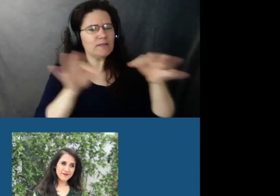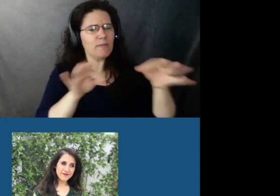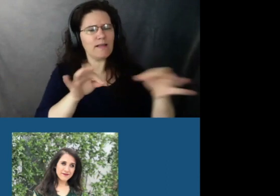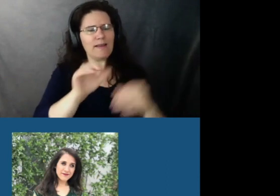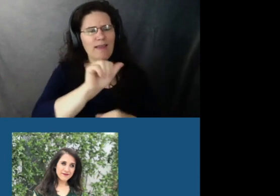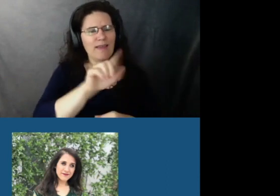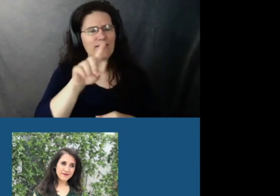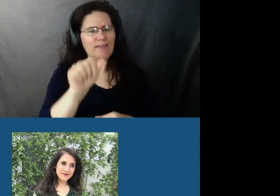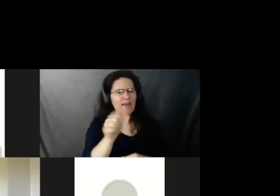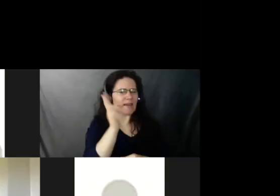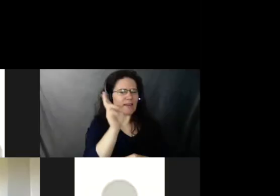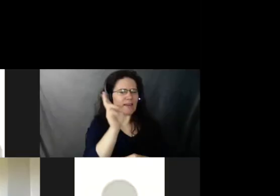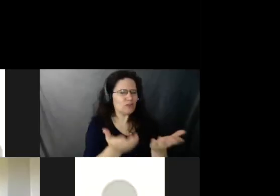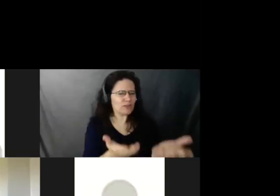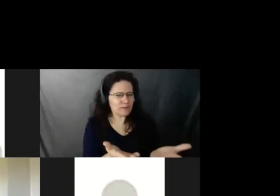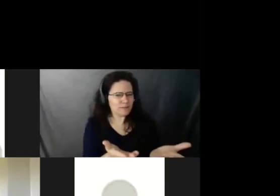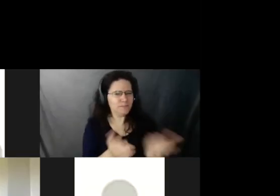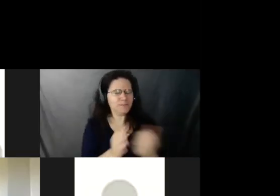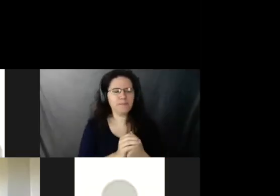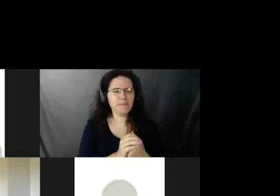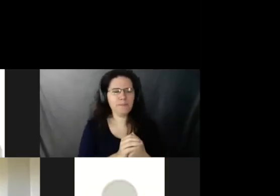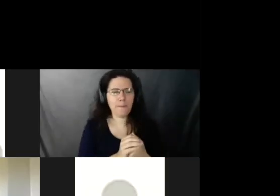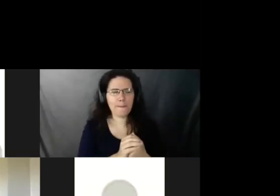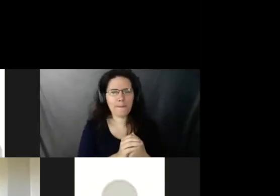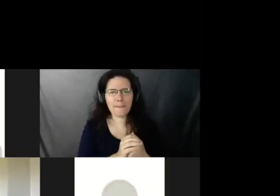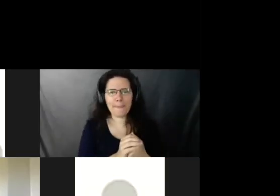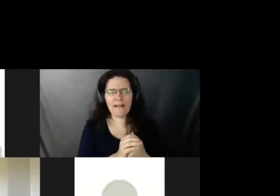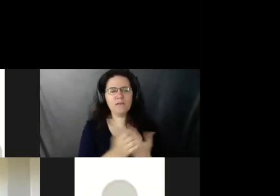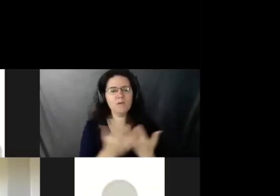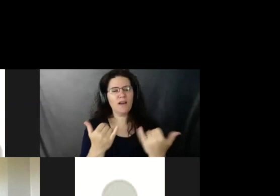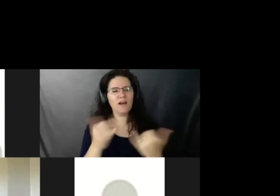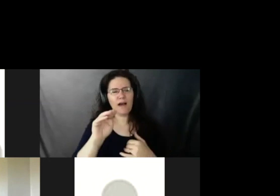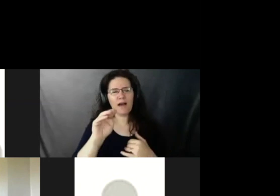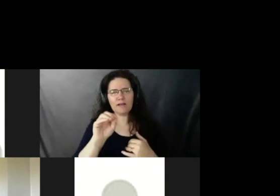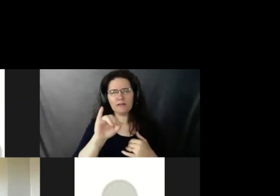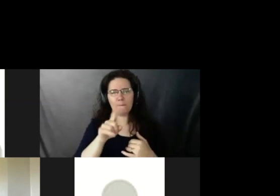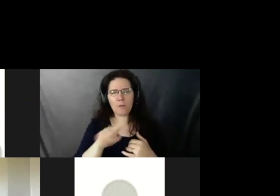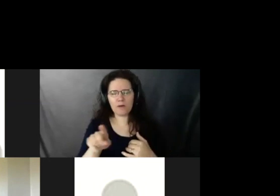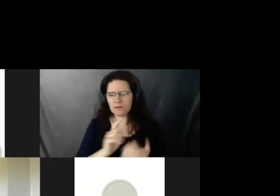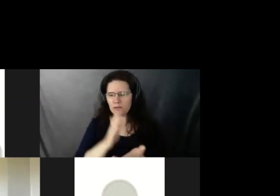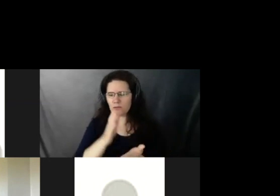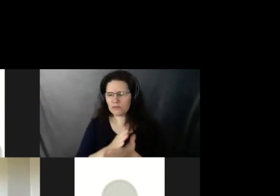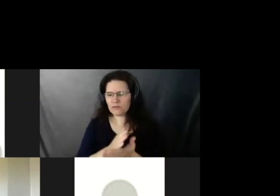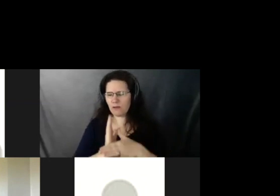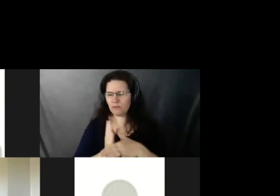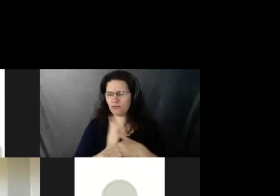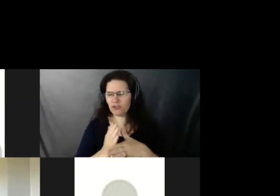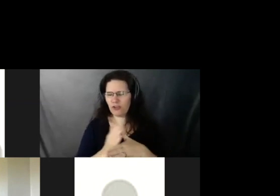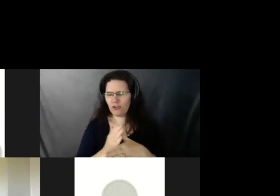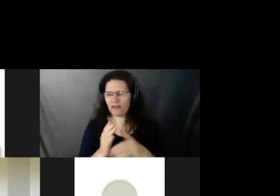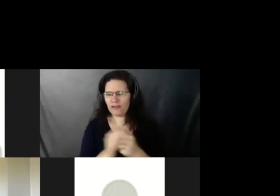Act. So Moise, if you could stop sharing your screen, and Johelini, you can go ahead and share your